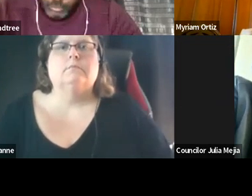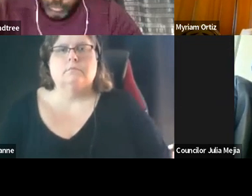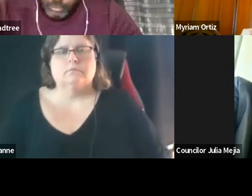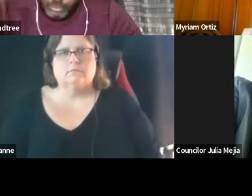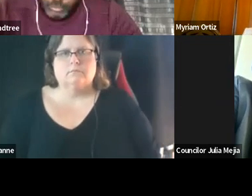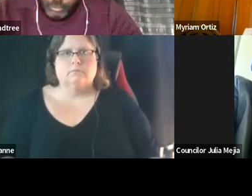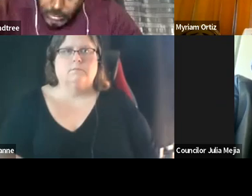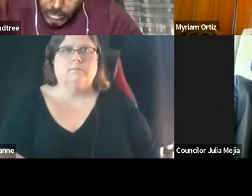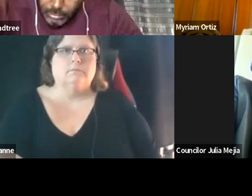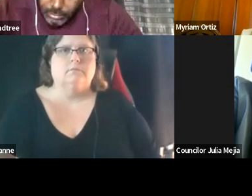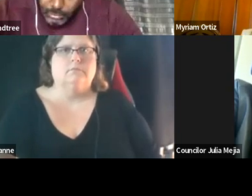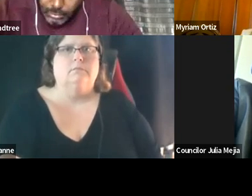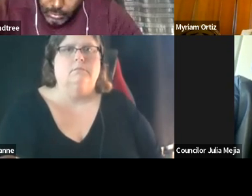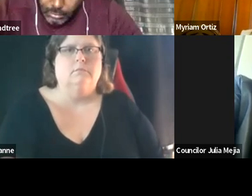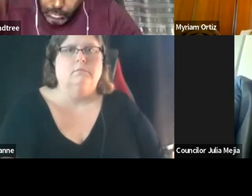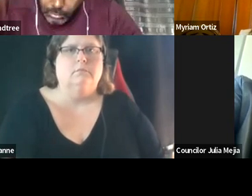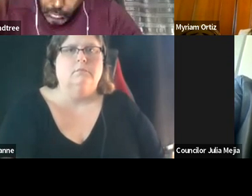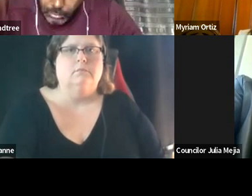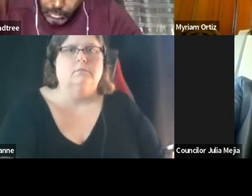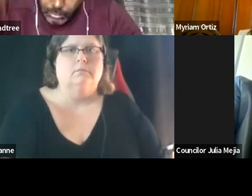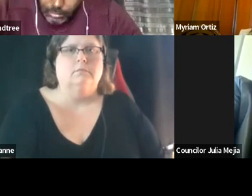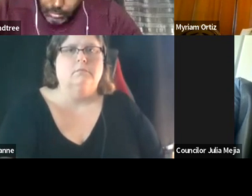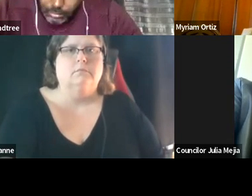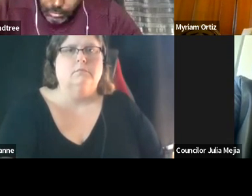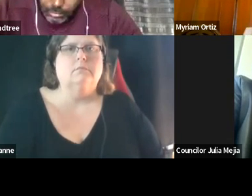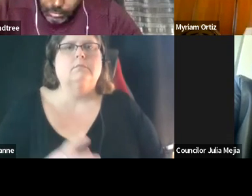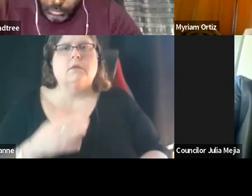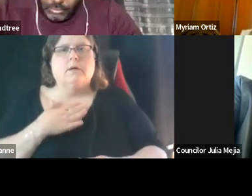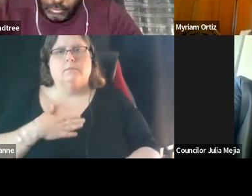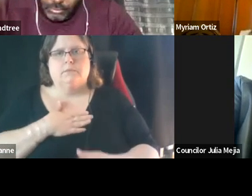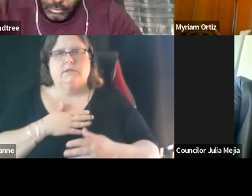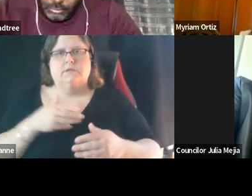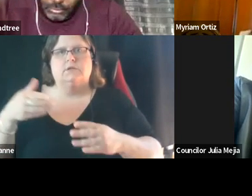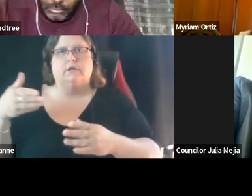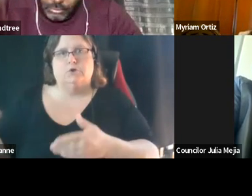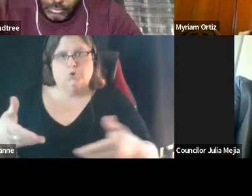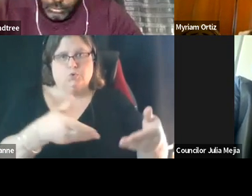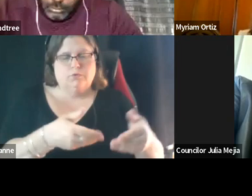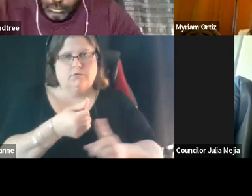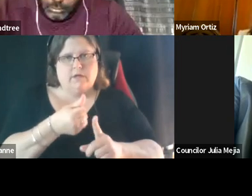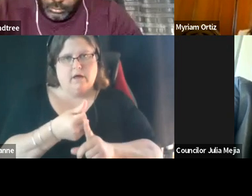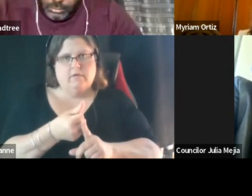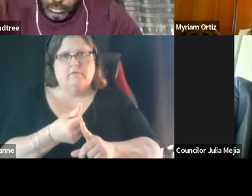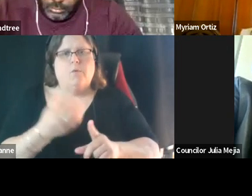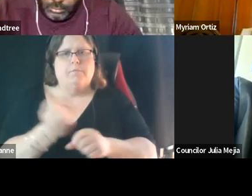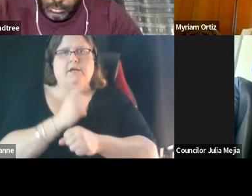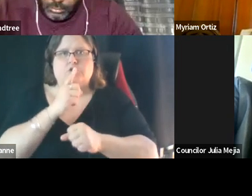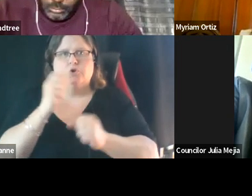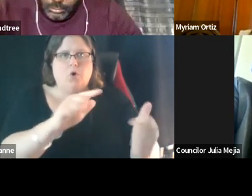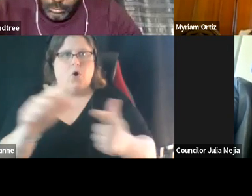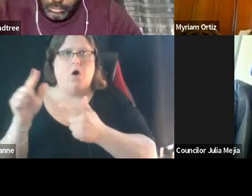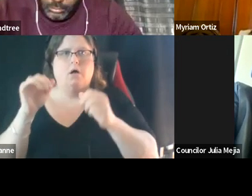parent, or a community partner. All voices are welcome. Our